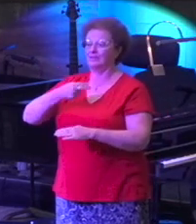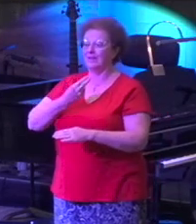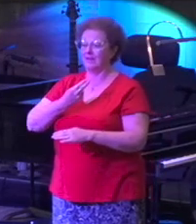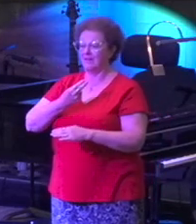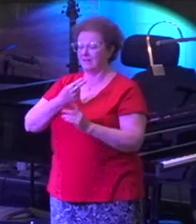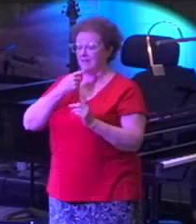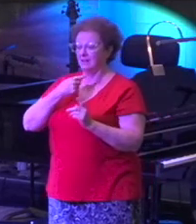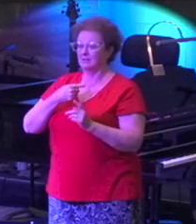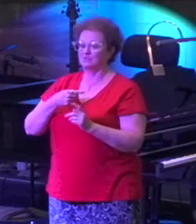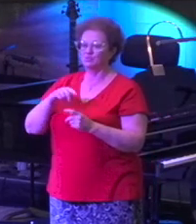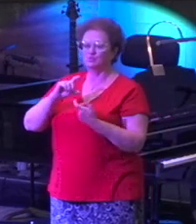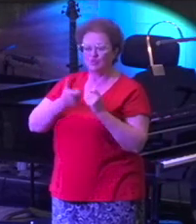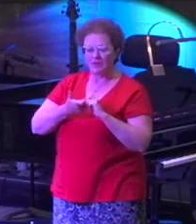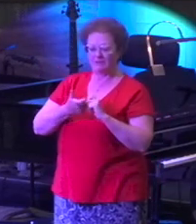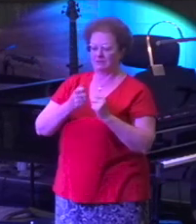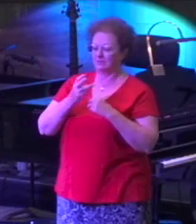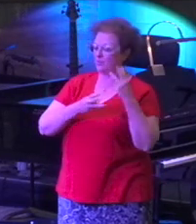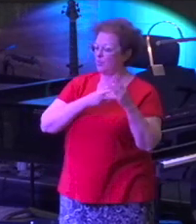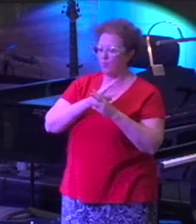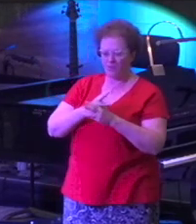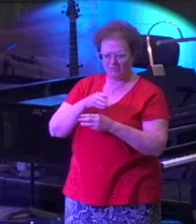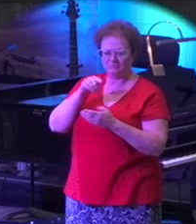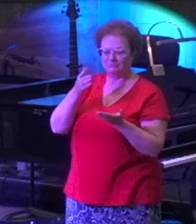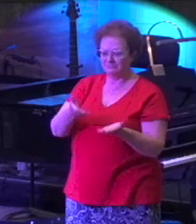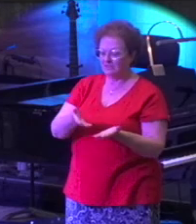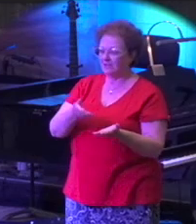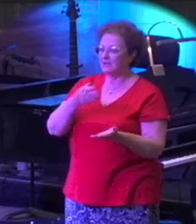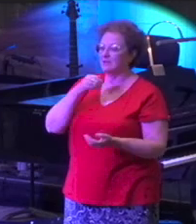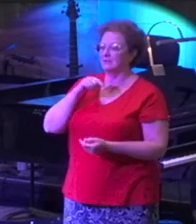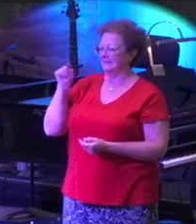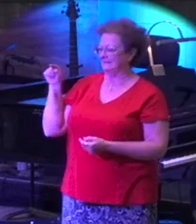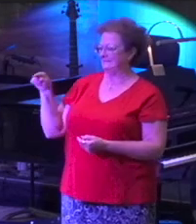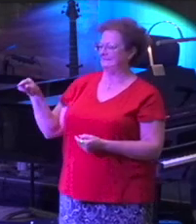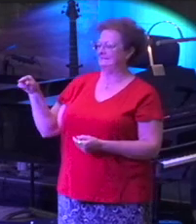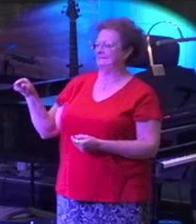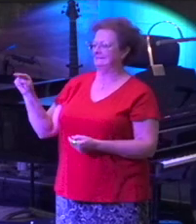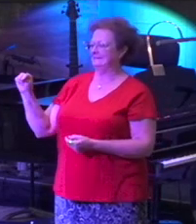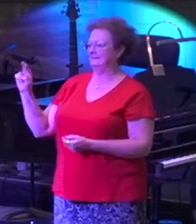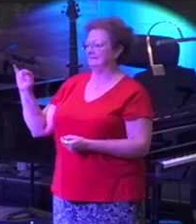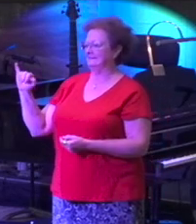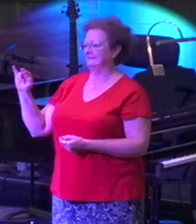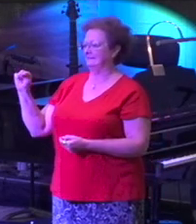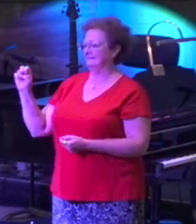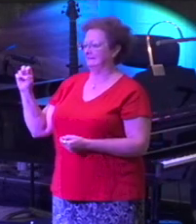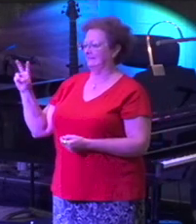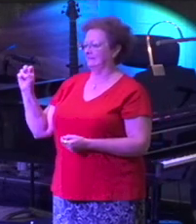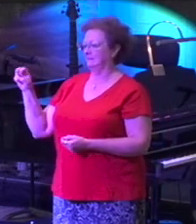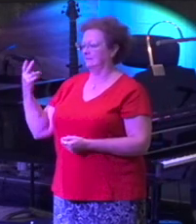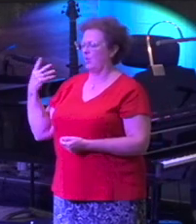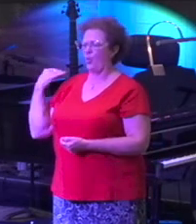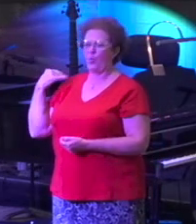Jonah's world. Because the people of Nineveh were not just outsiders. They were a nightmare to